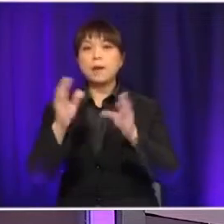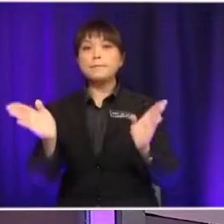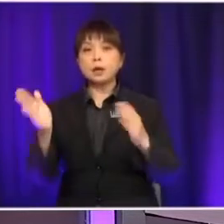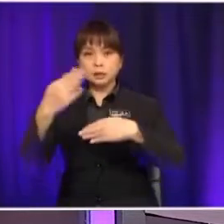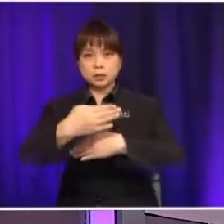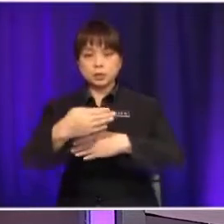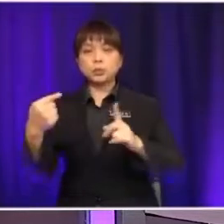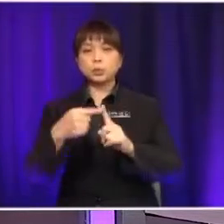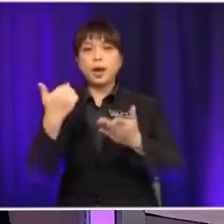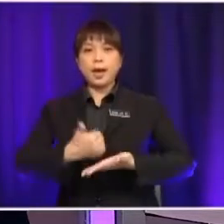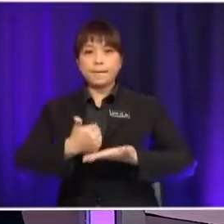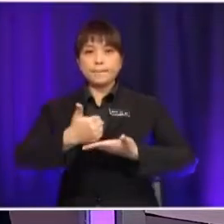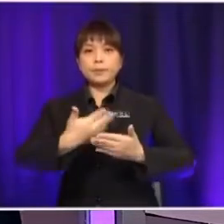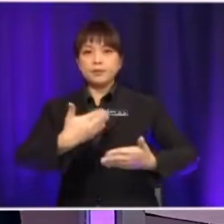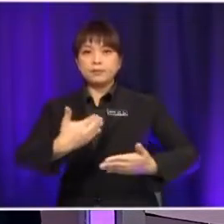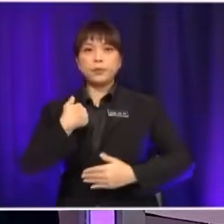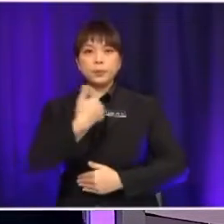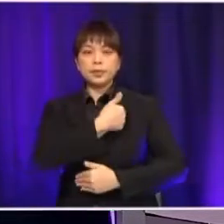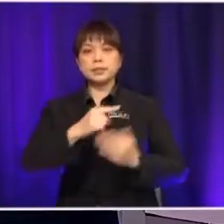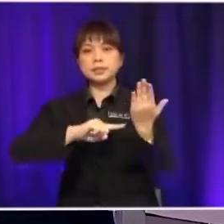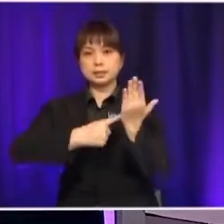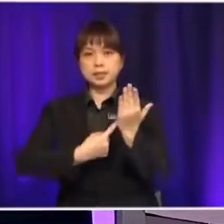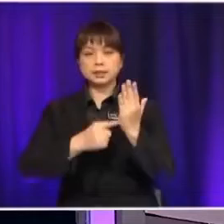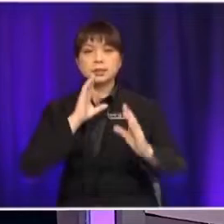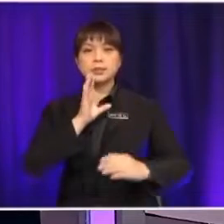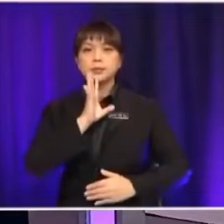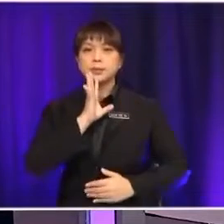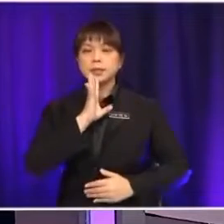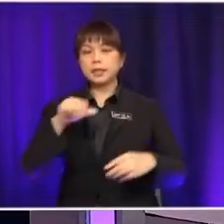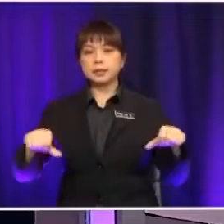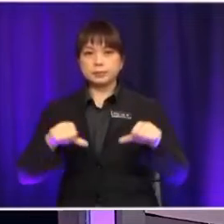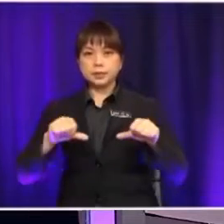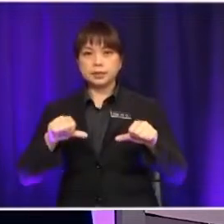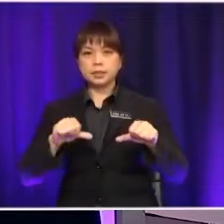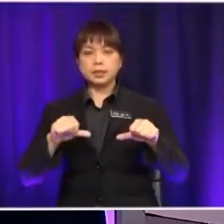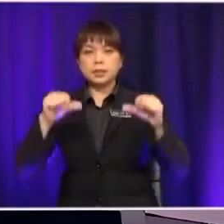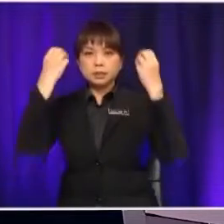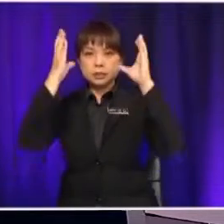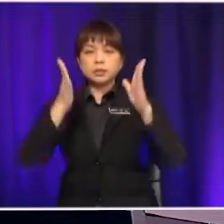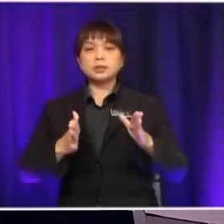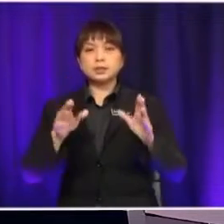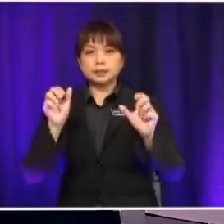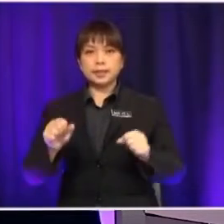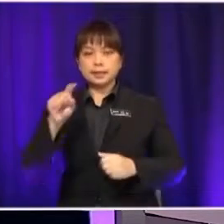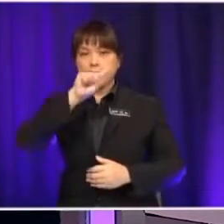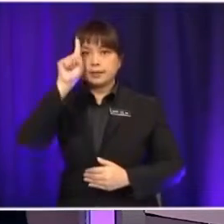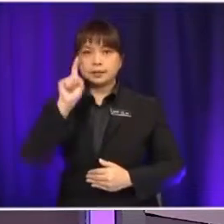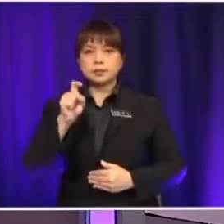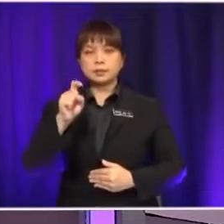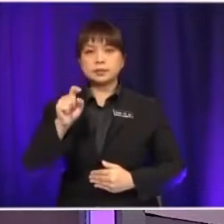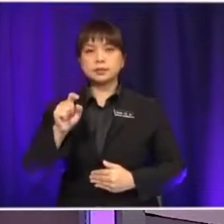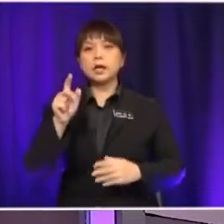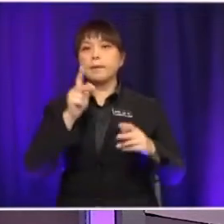right. So before we start the speaking activity, so maybe I can ask my pupils here in Meet. All right. The